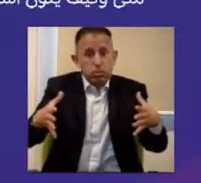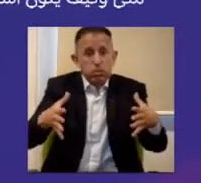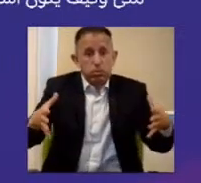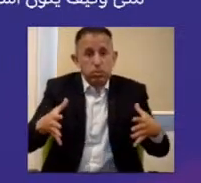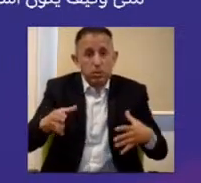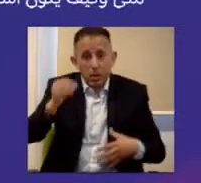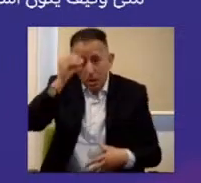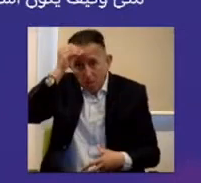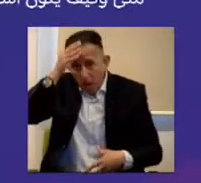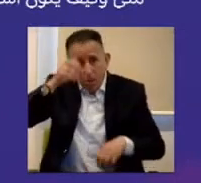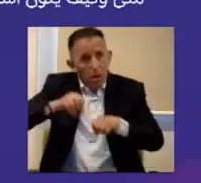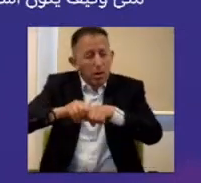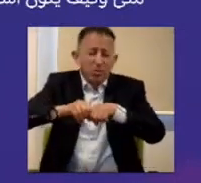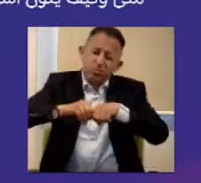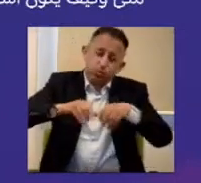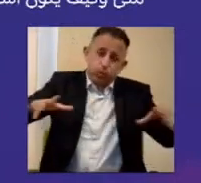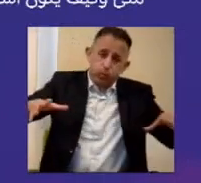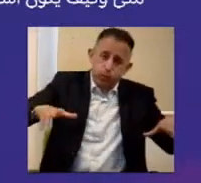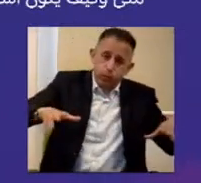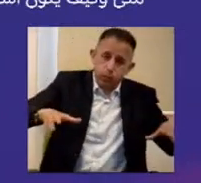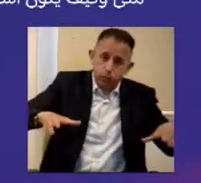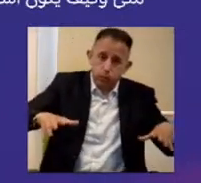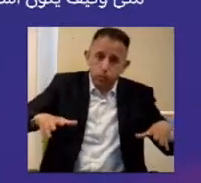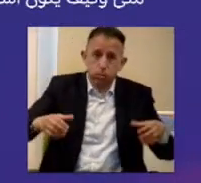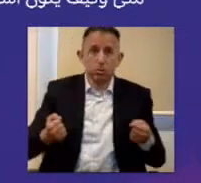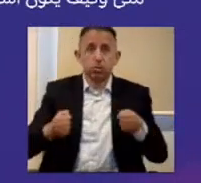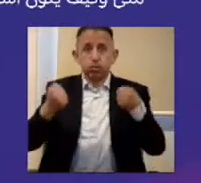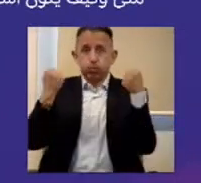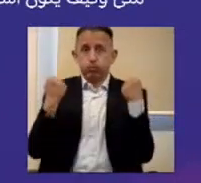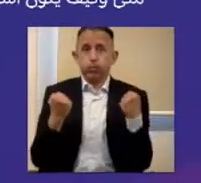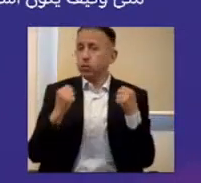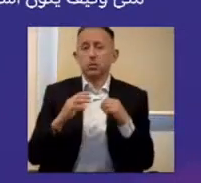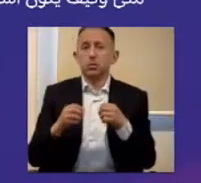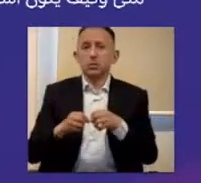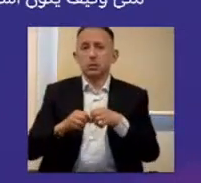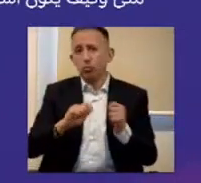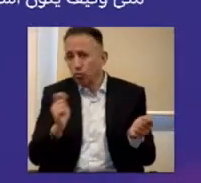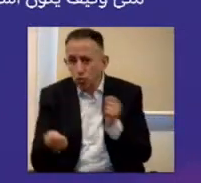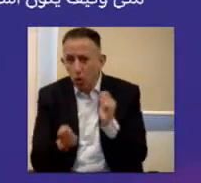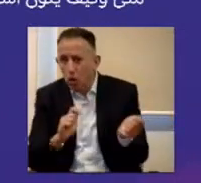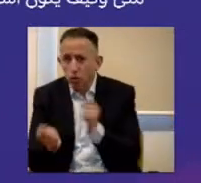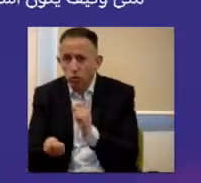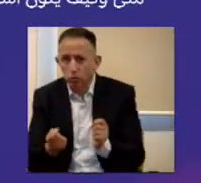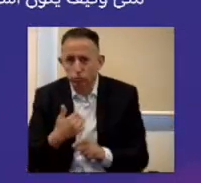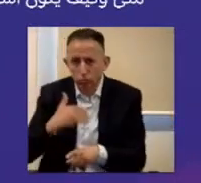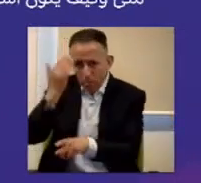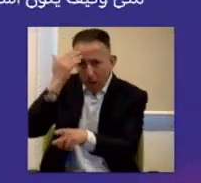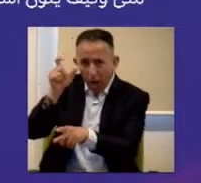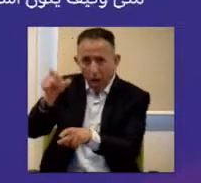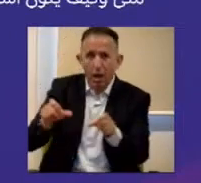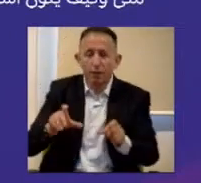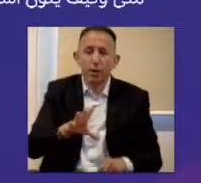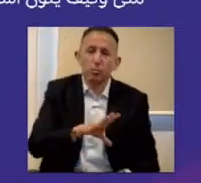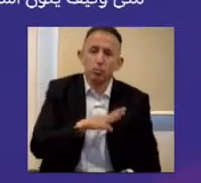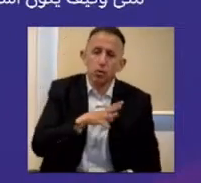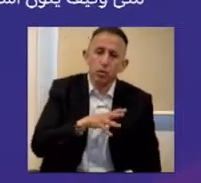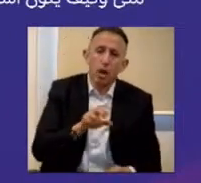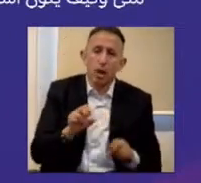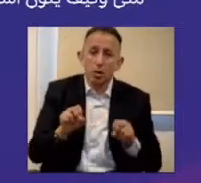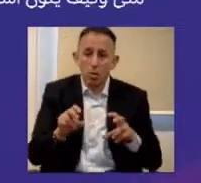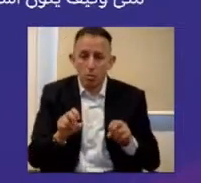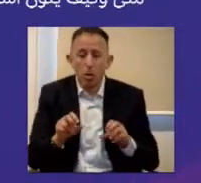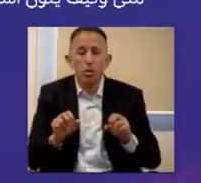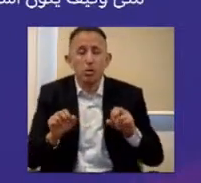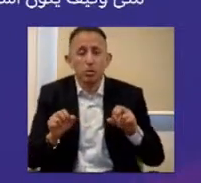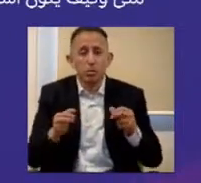reference. You know that a teacher will have not a lot of chance to teach what he learned. He will have to learn other things during his